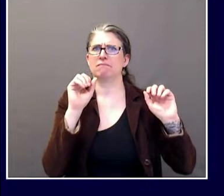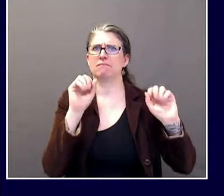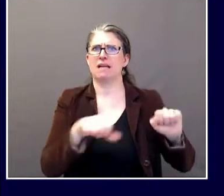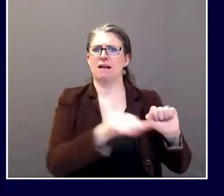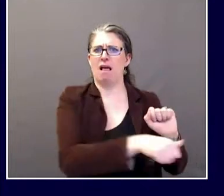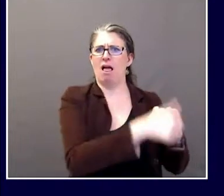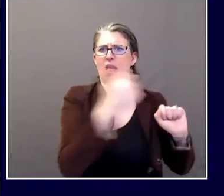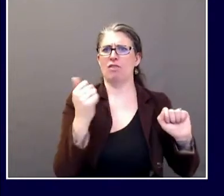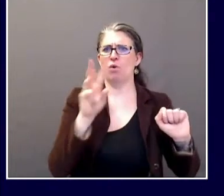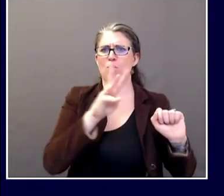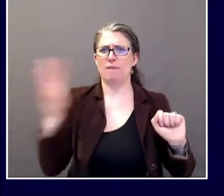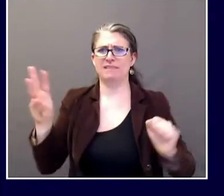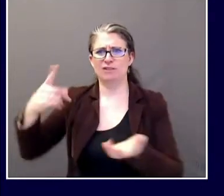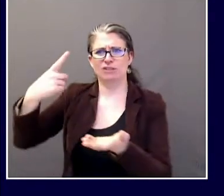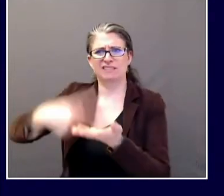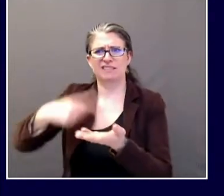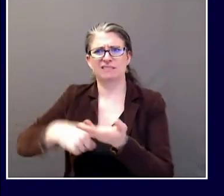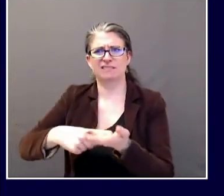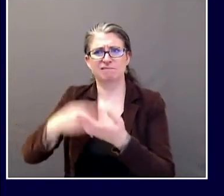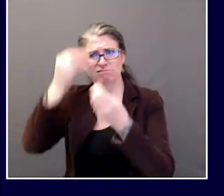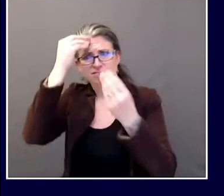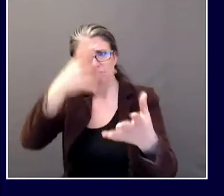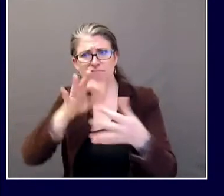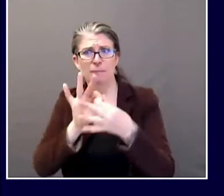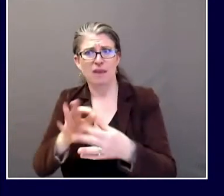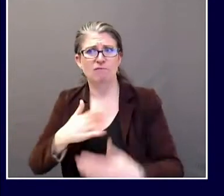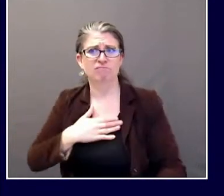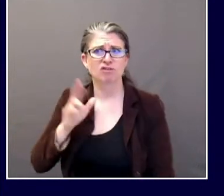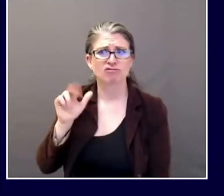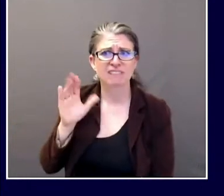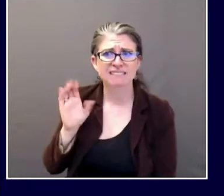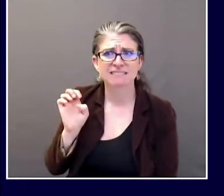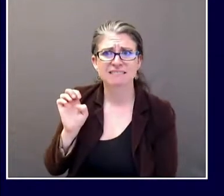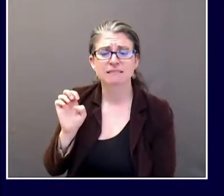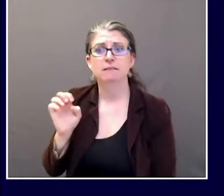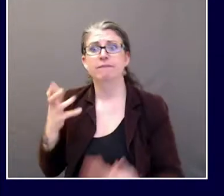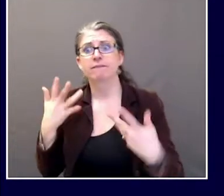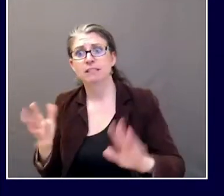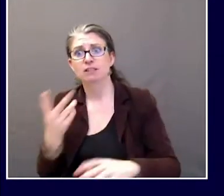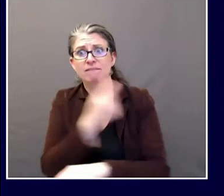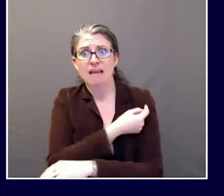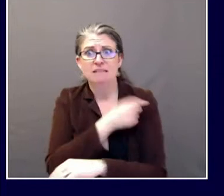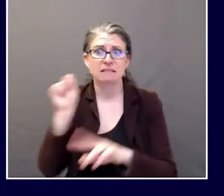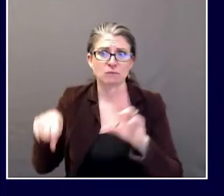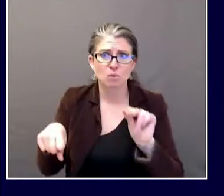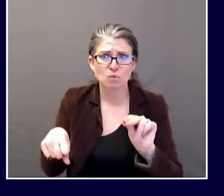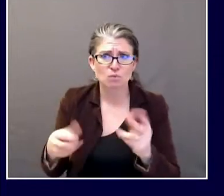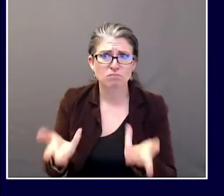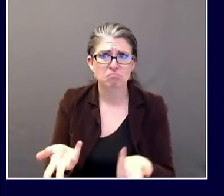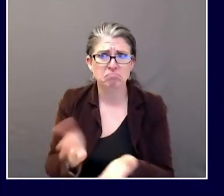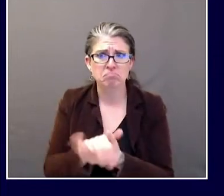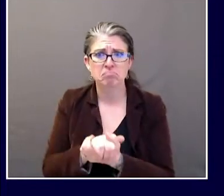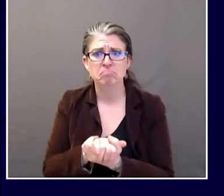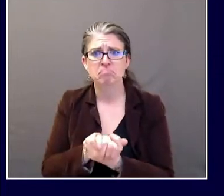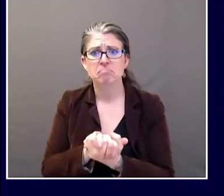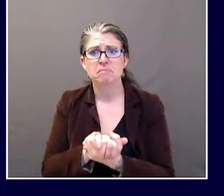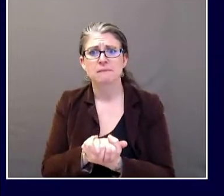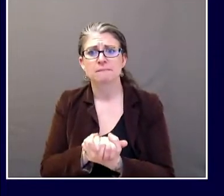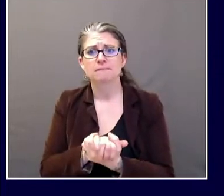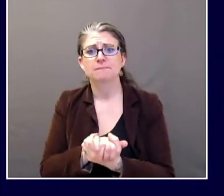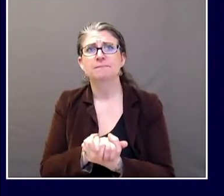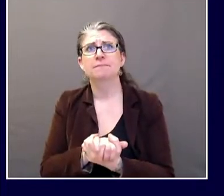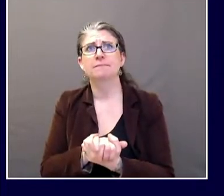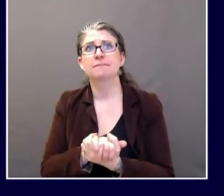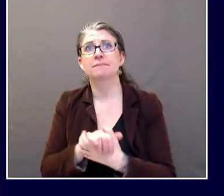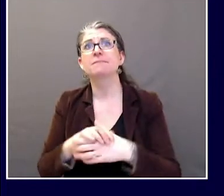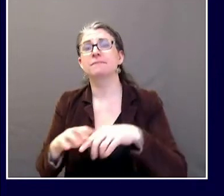So Evan, reporting and collecting information on race and ethnicity of individuals